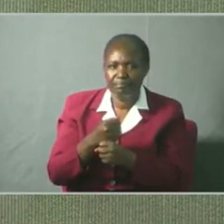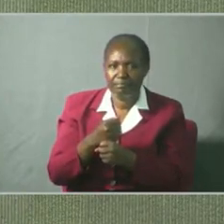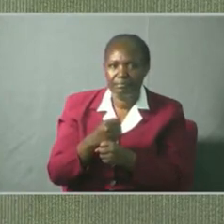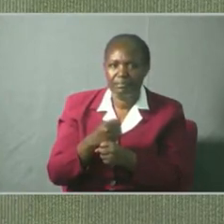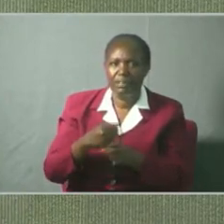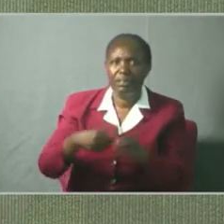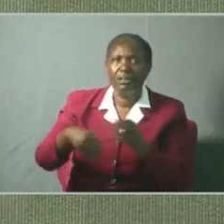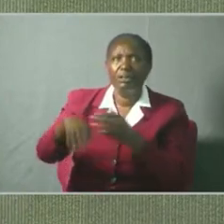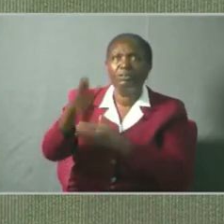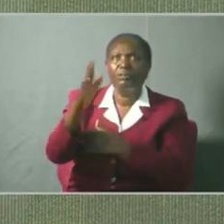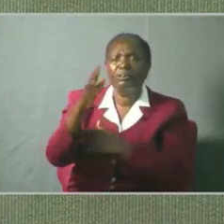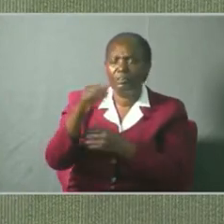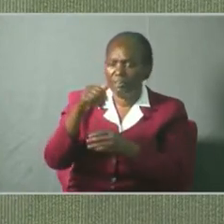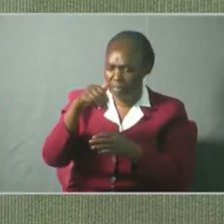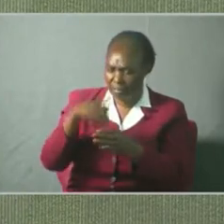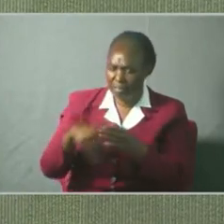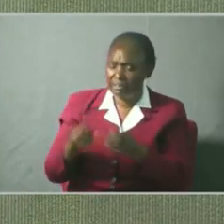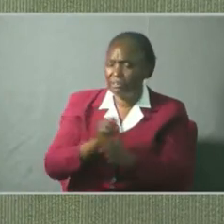Got COVID,